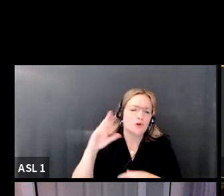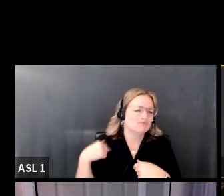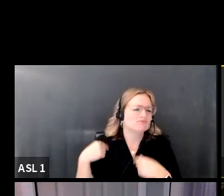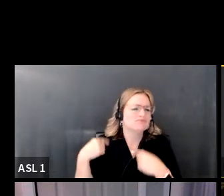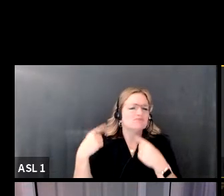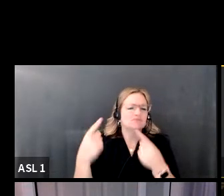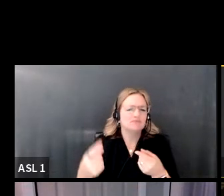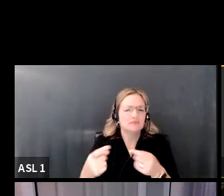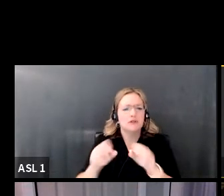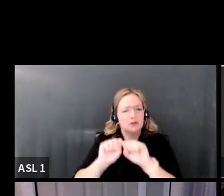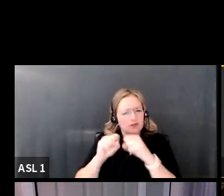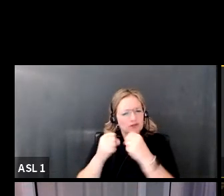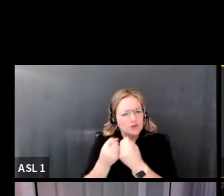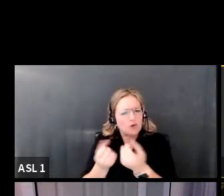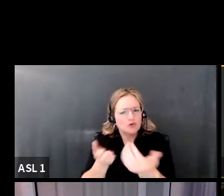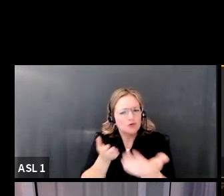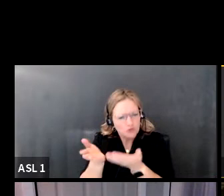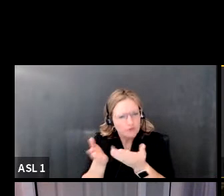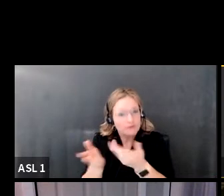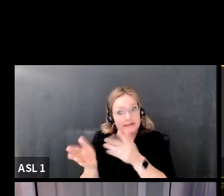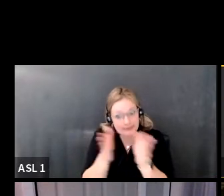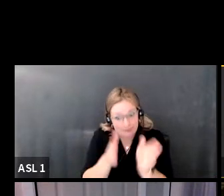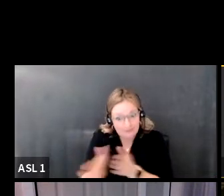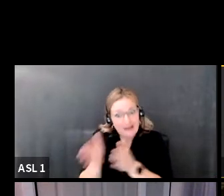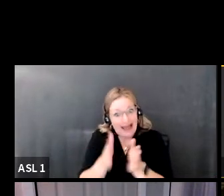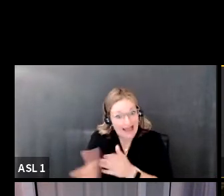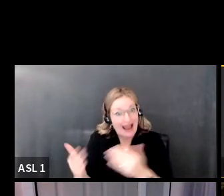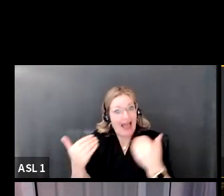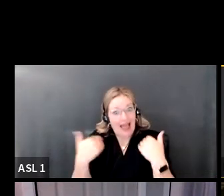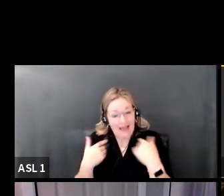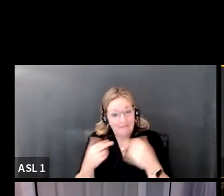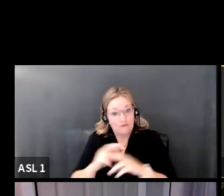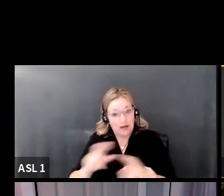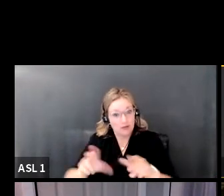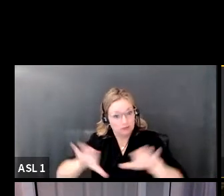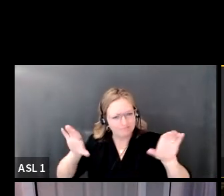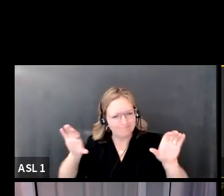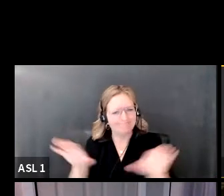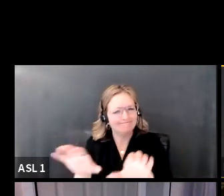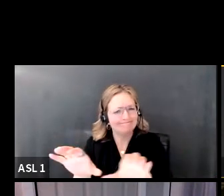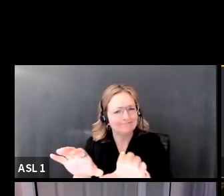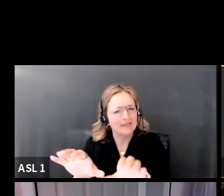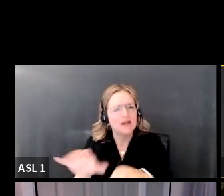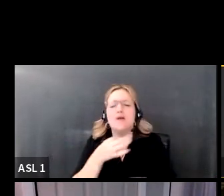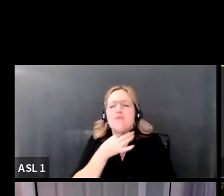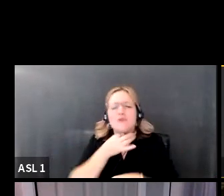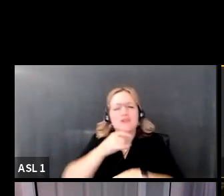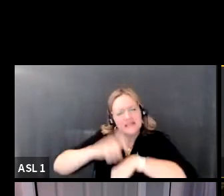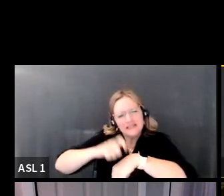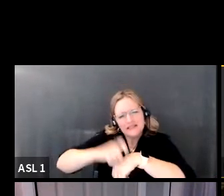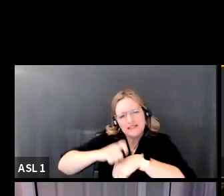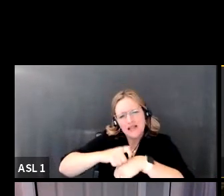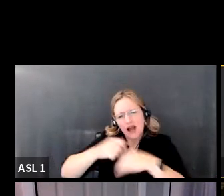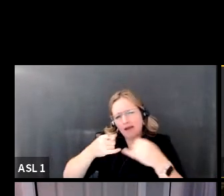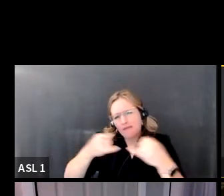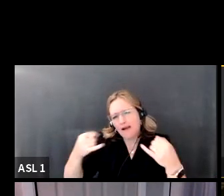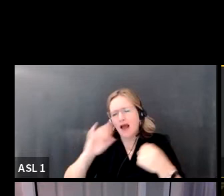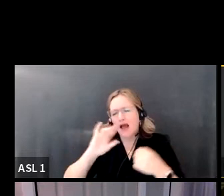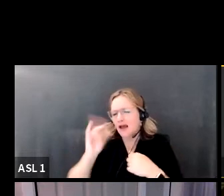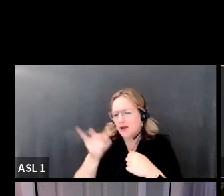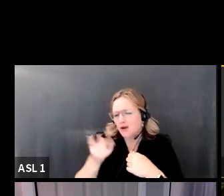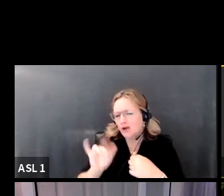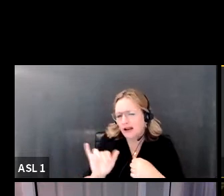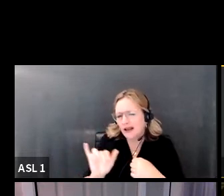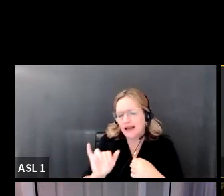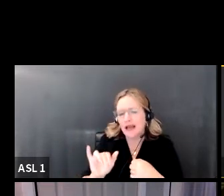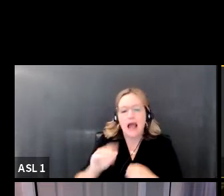with social services and the plans to actually actioning this what kind of time frame would there typically be i realize you want it to